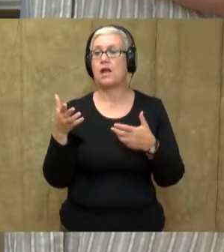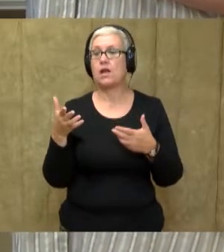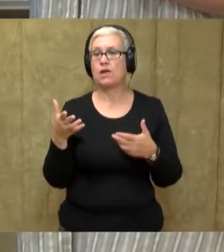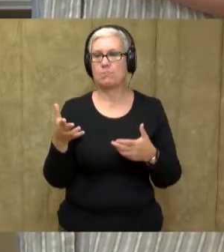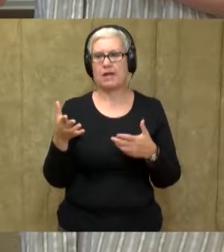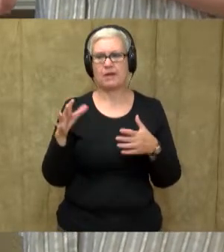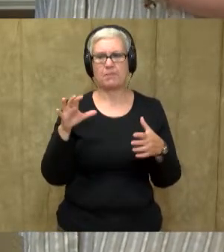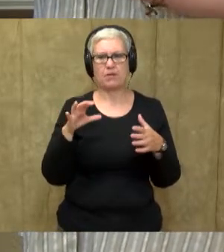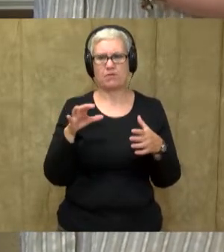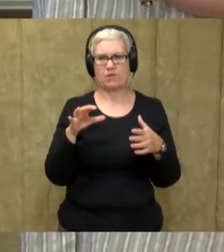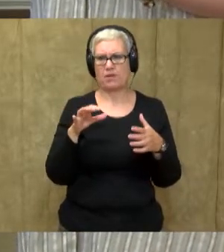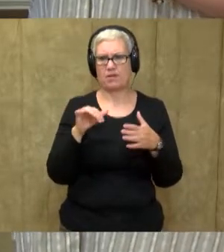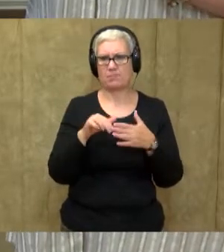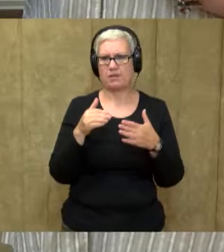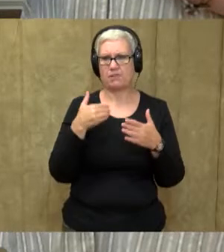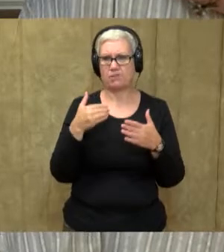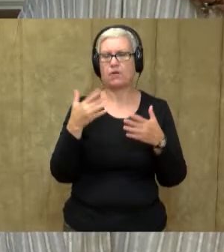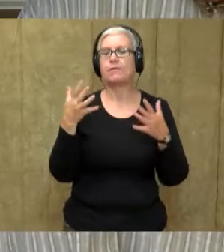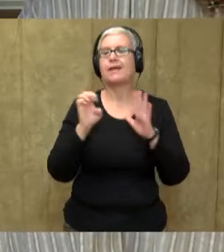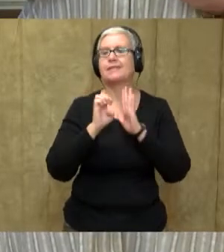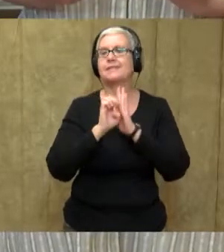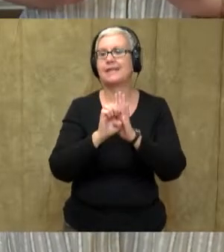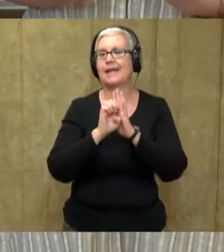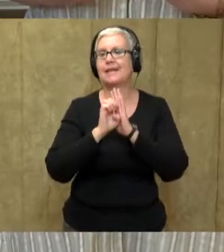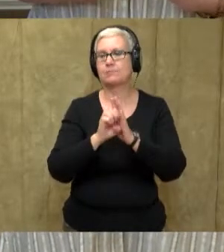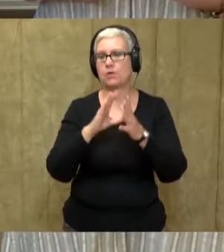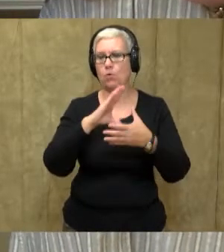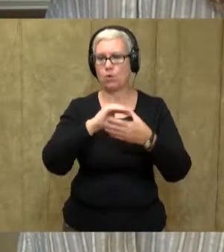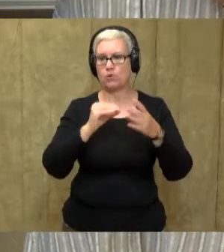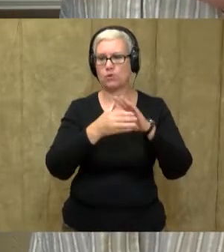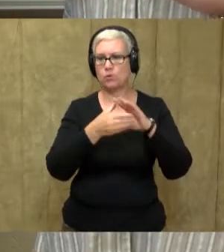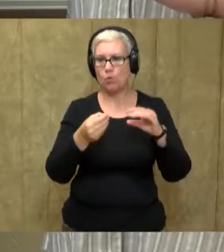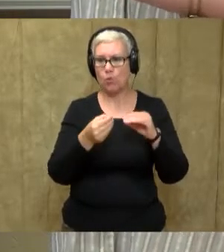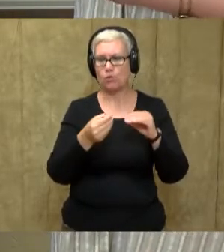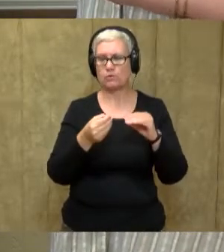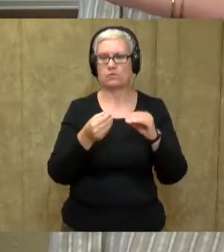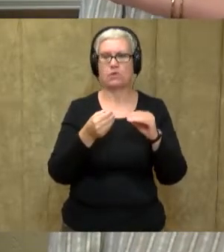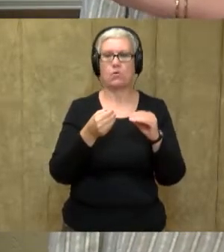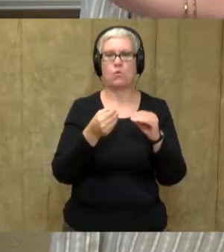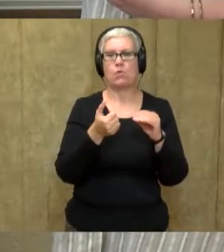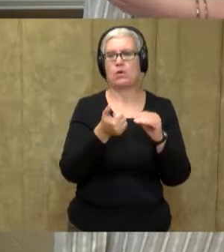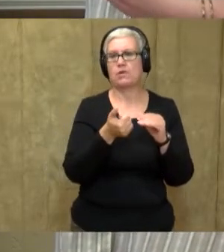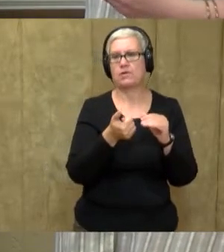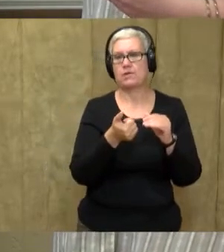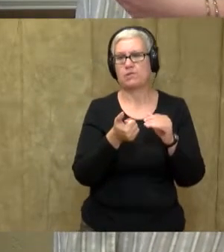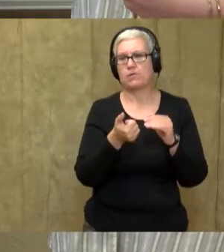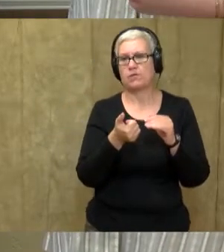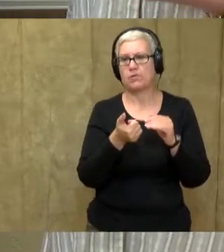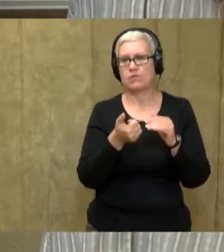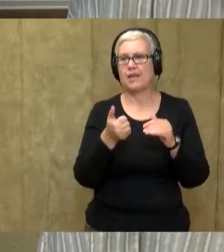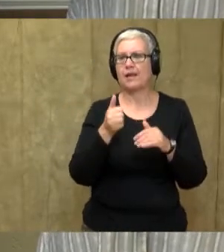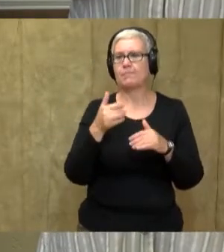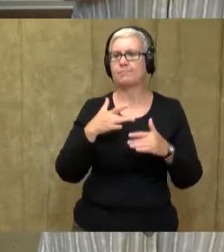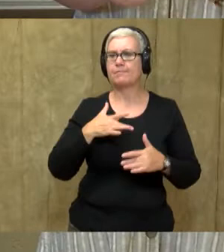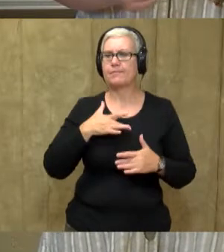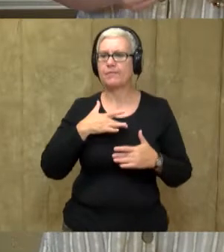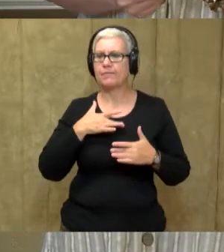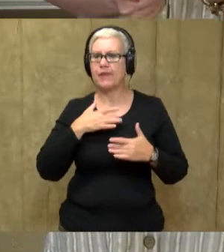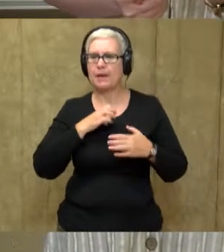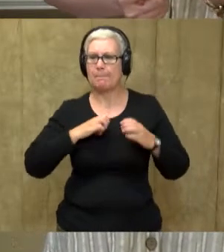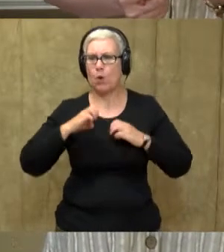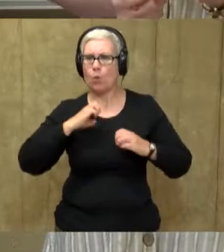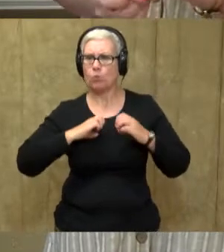before. Appeals are examples or stories or anecdotes that appeal to the reader's